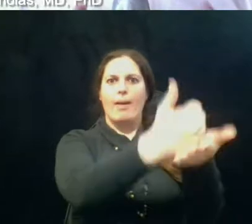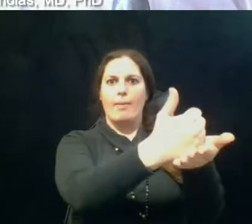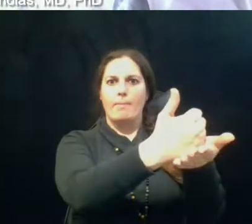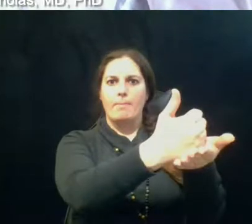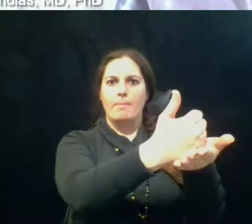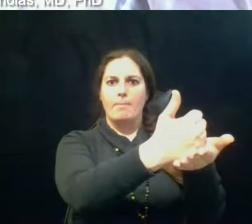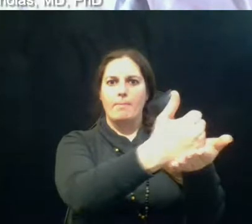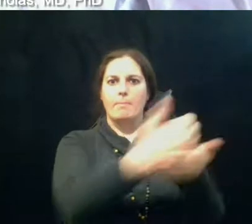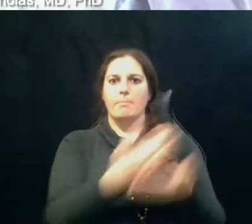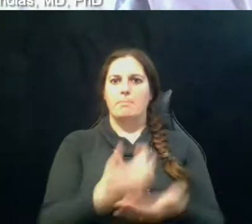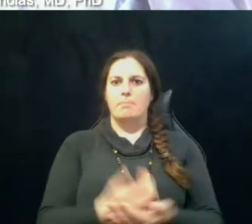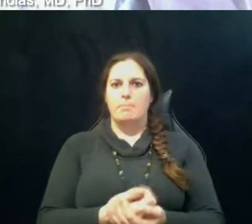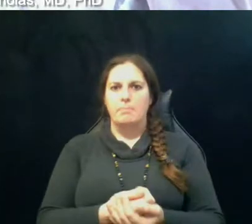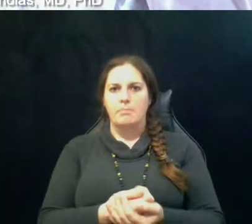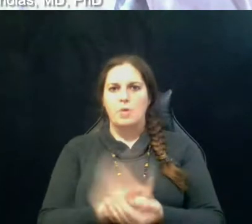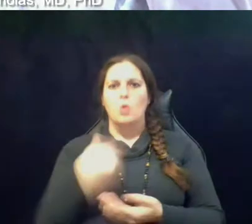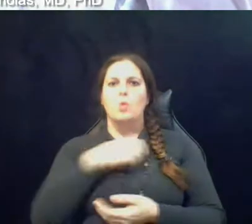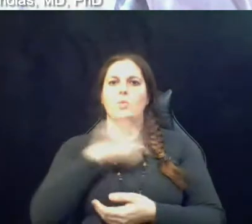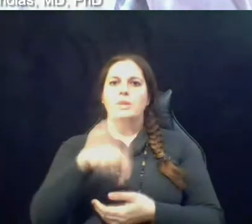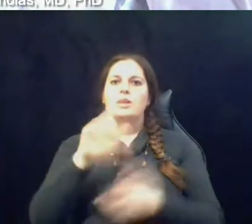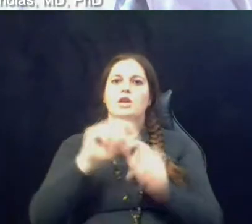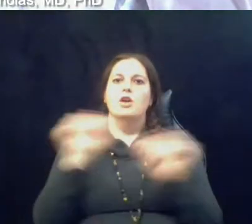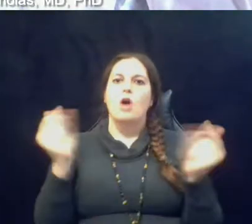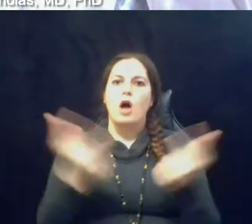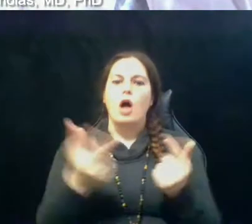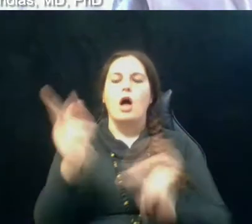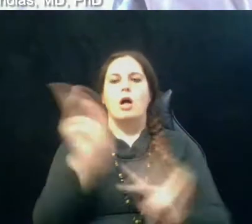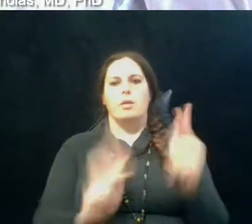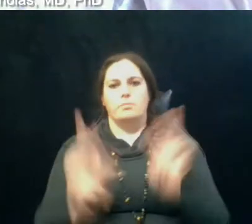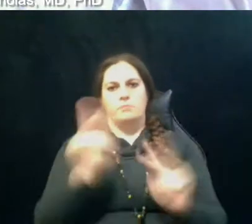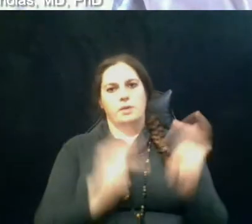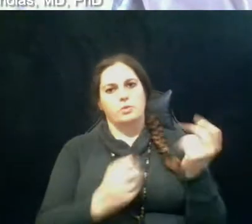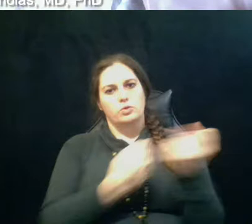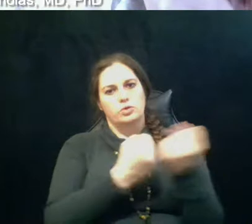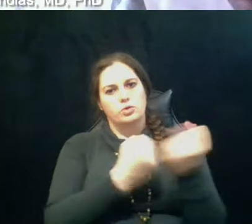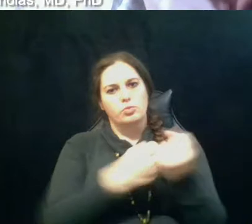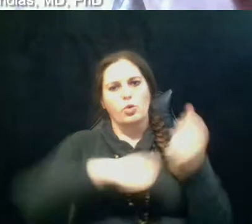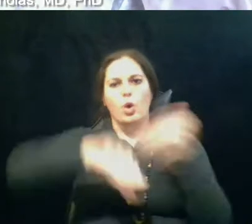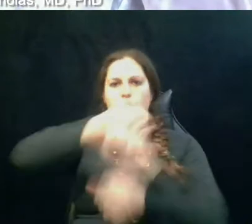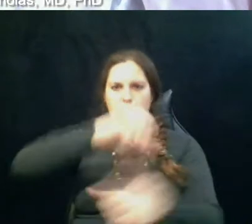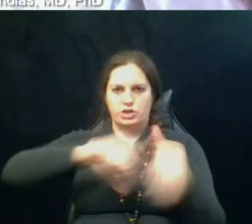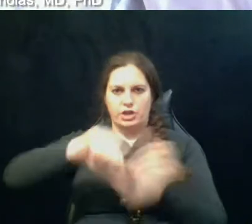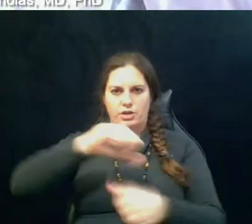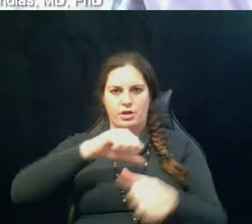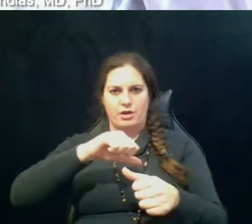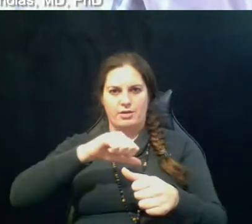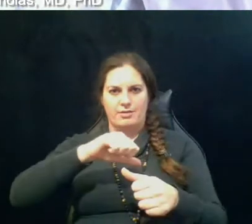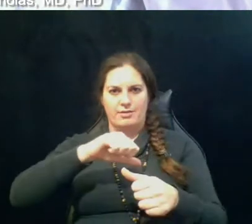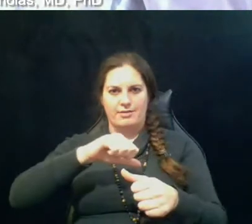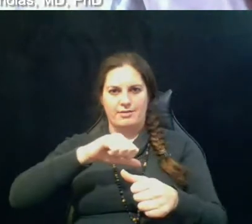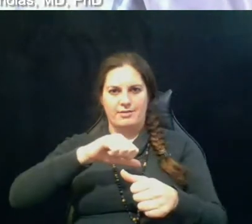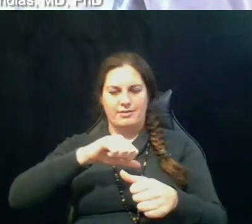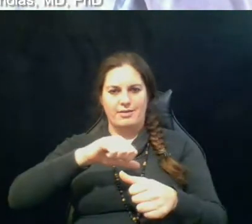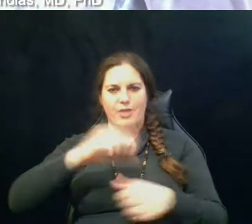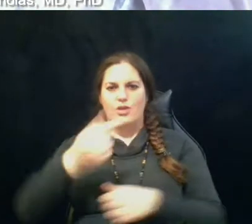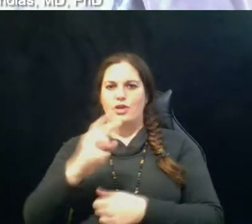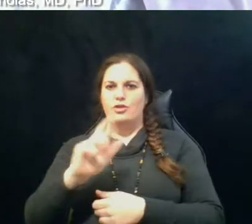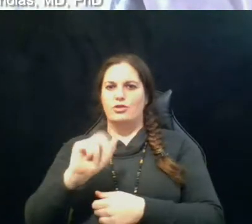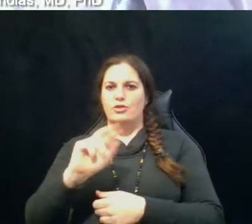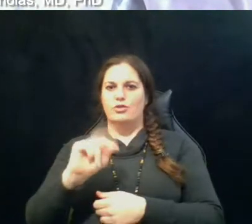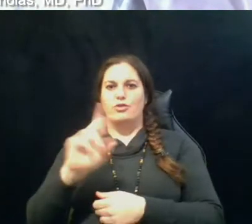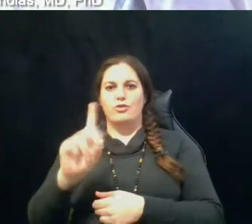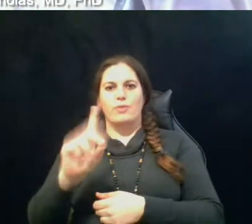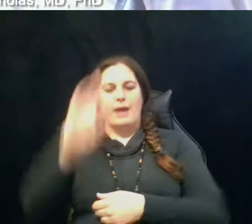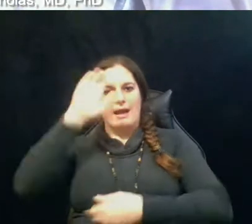We need everybody in this effort. And sometimes people like that grandson are the difference between that 90-year-old being with us